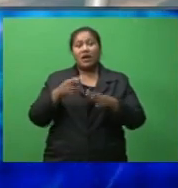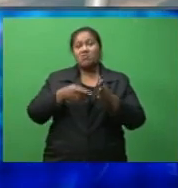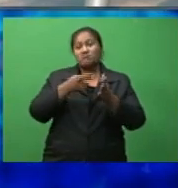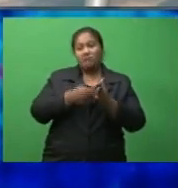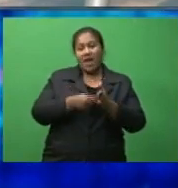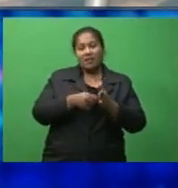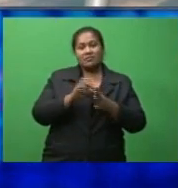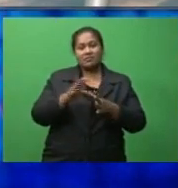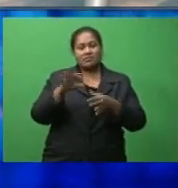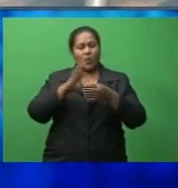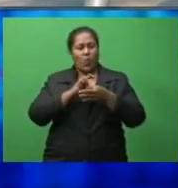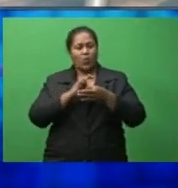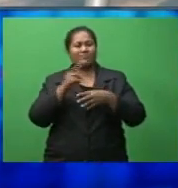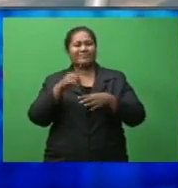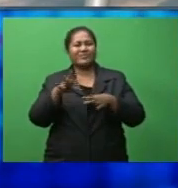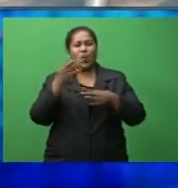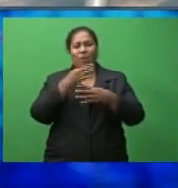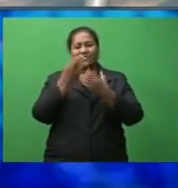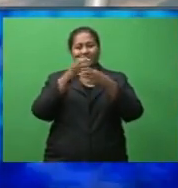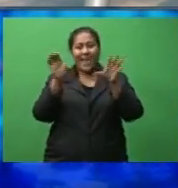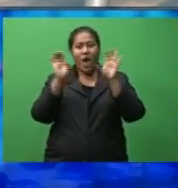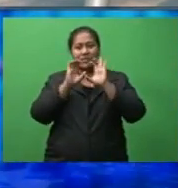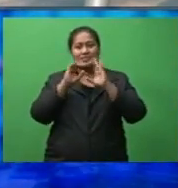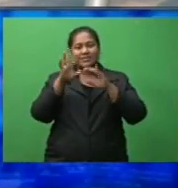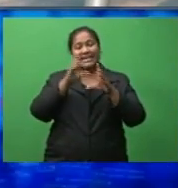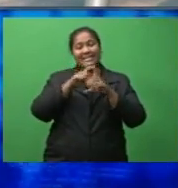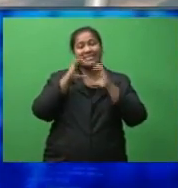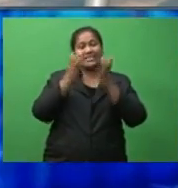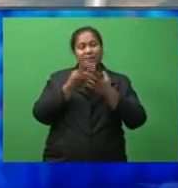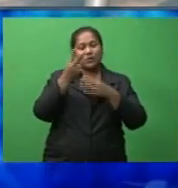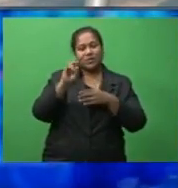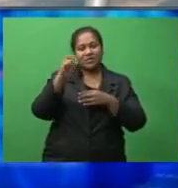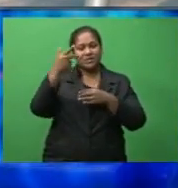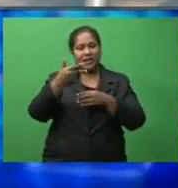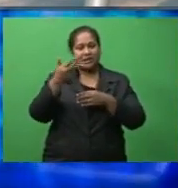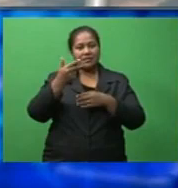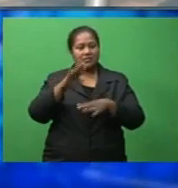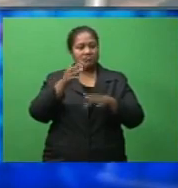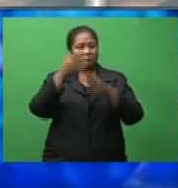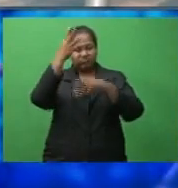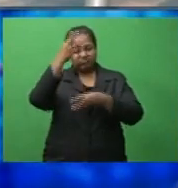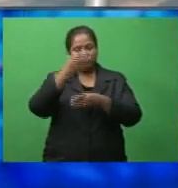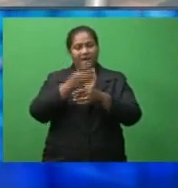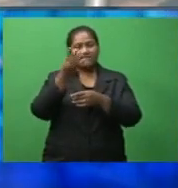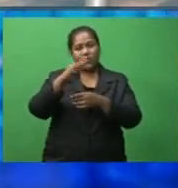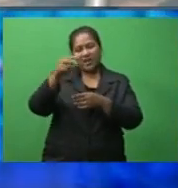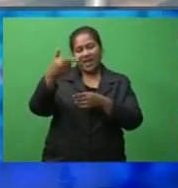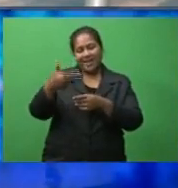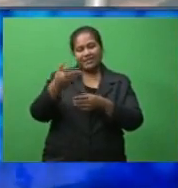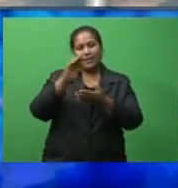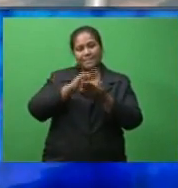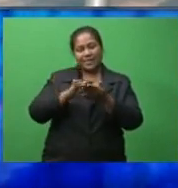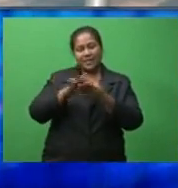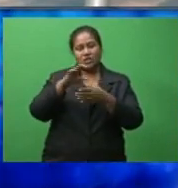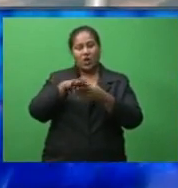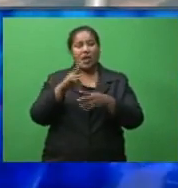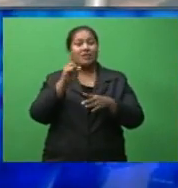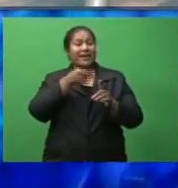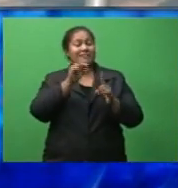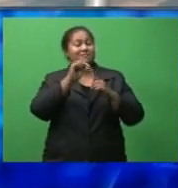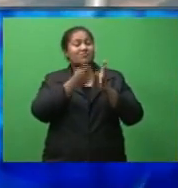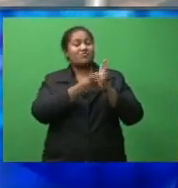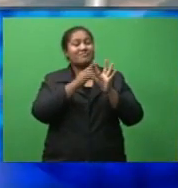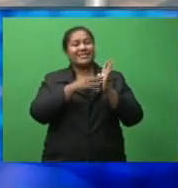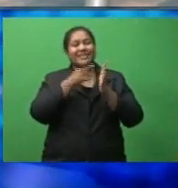all municipal councils as of December 2018 stood at over $48 million. Local government minister Pramila Kumar says